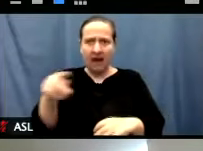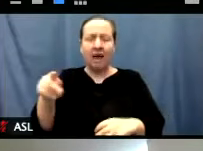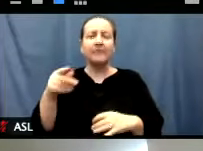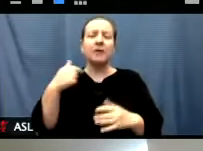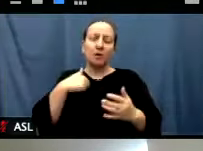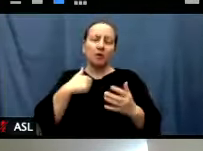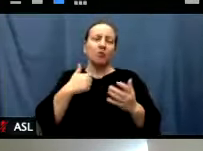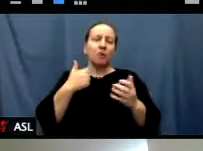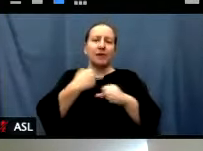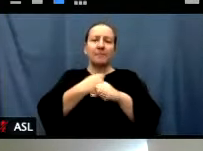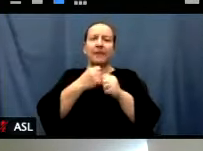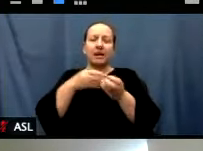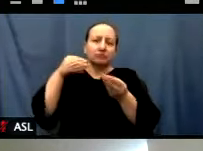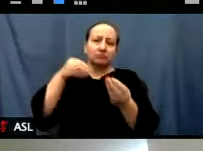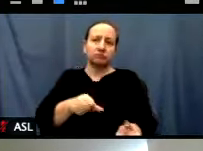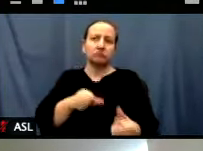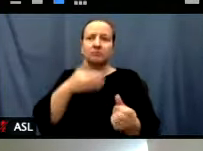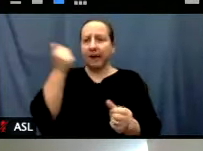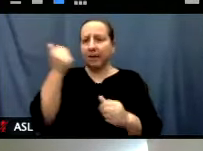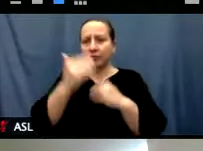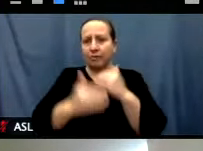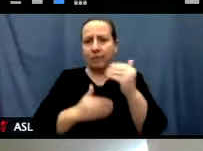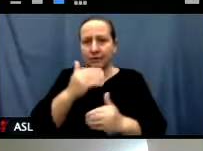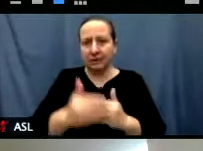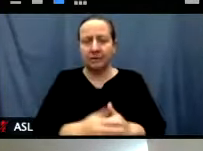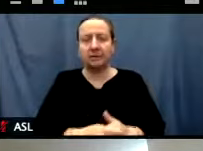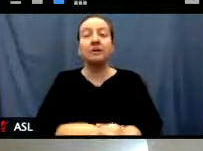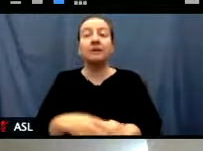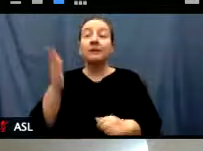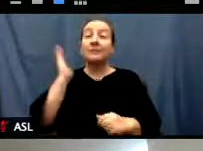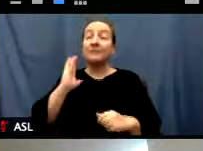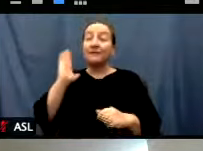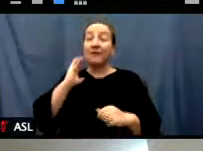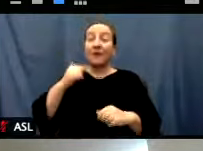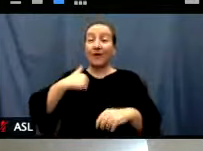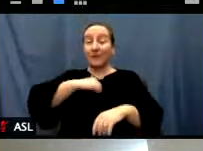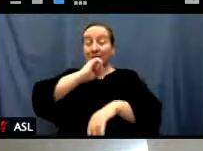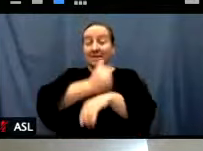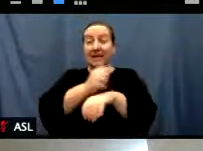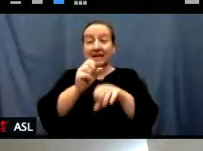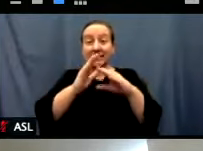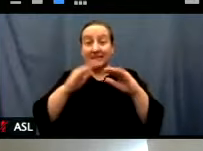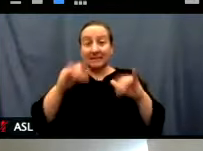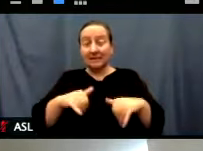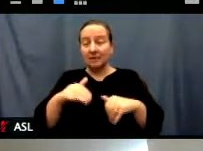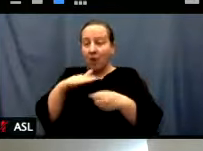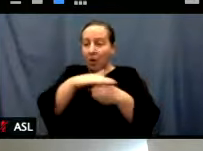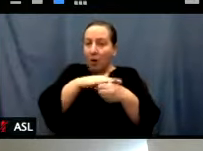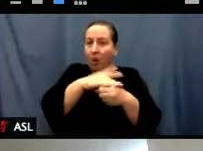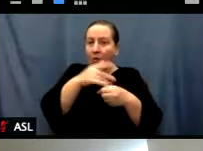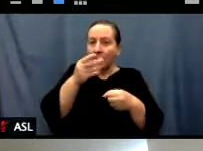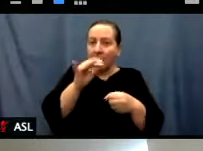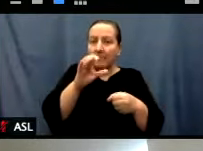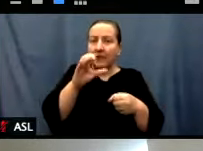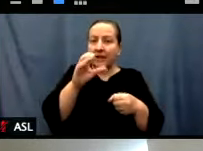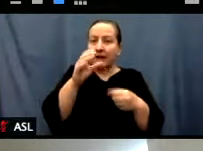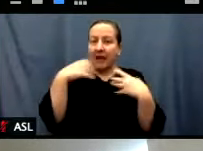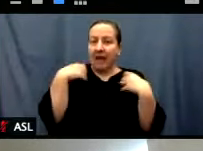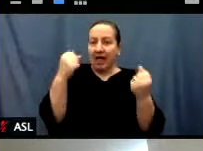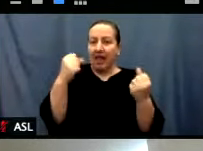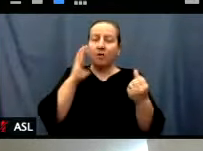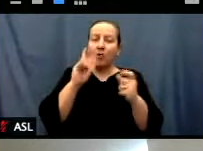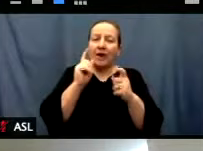easier for everybody. Initially, we set up the system so that local public health agencies provided the